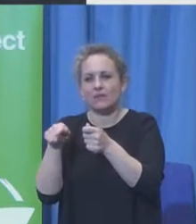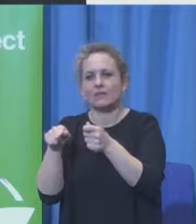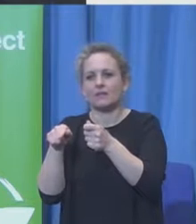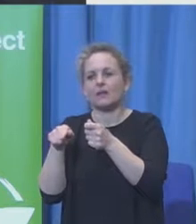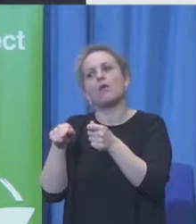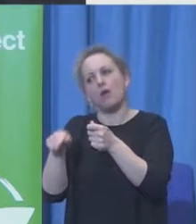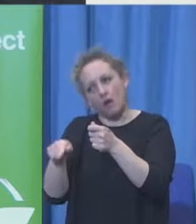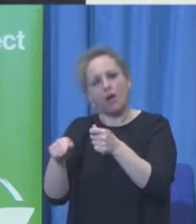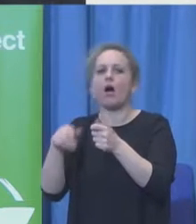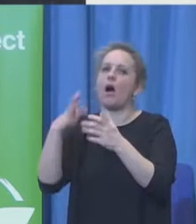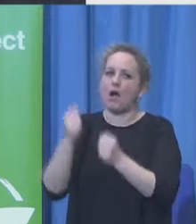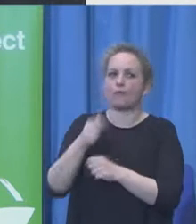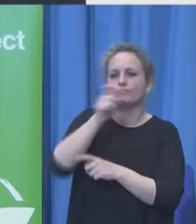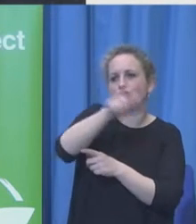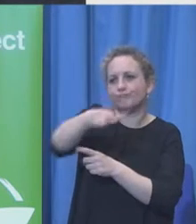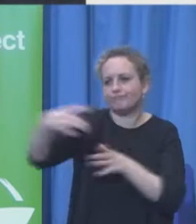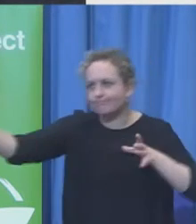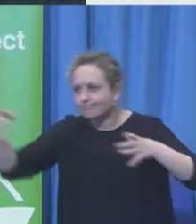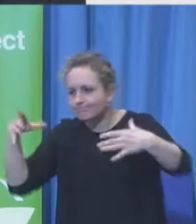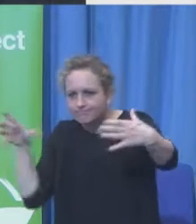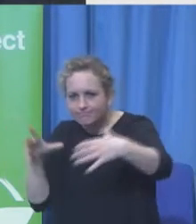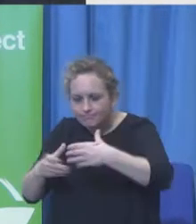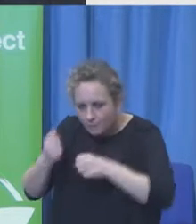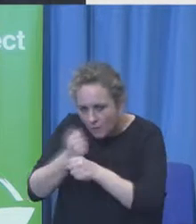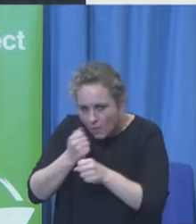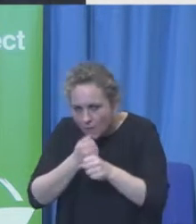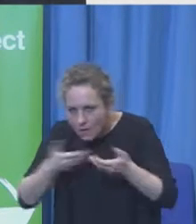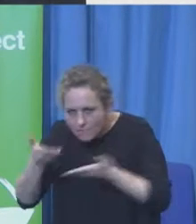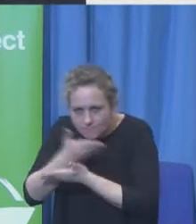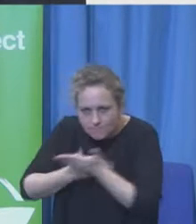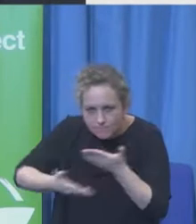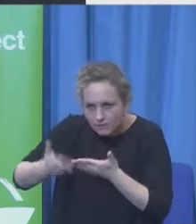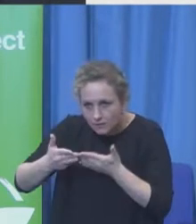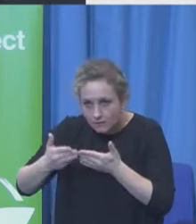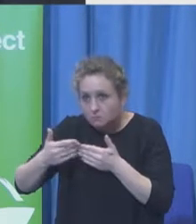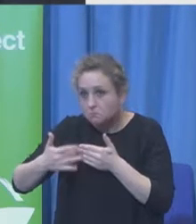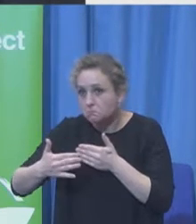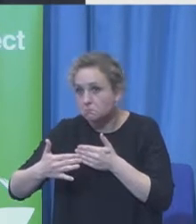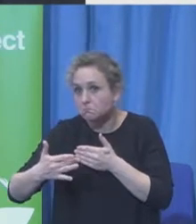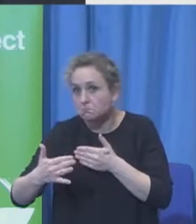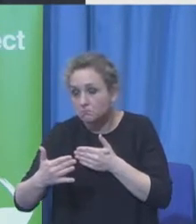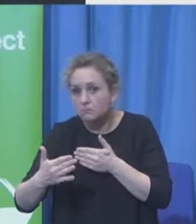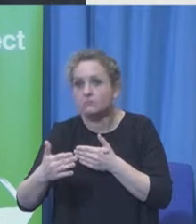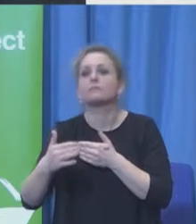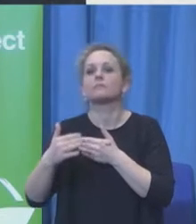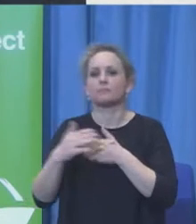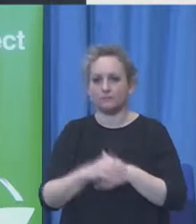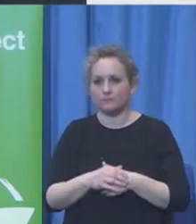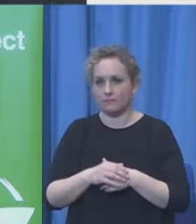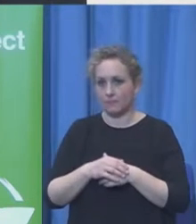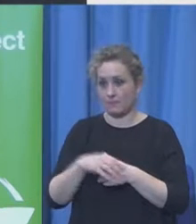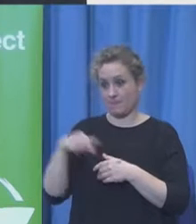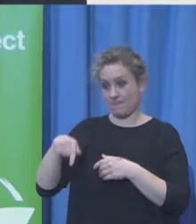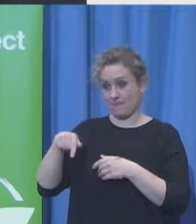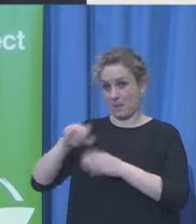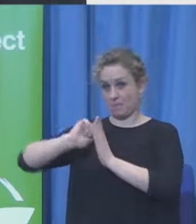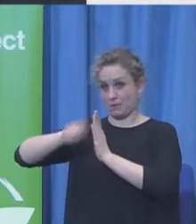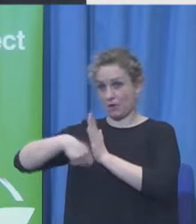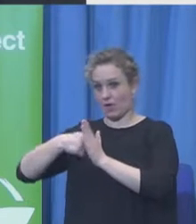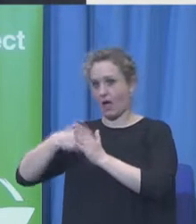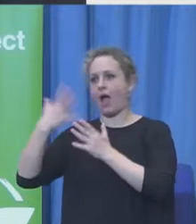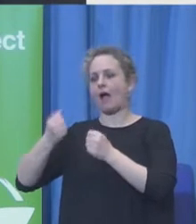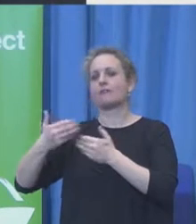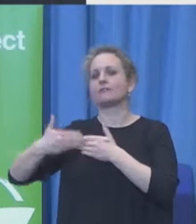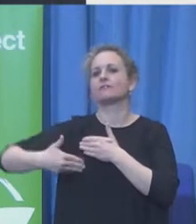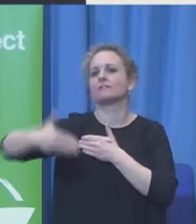by results. And 2 years out of 10 is probably early days, but I would live in hope. But I